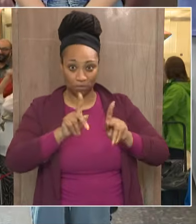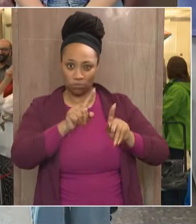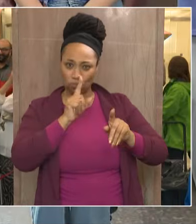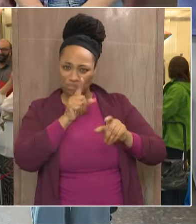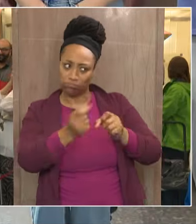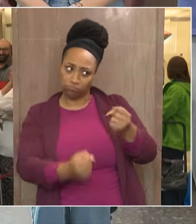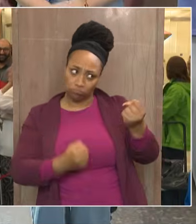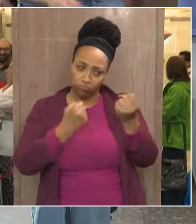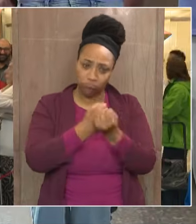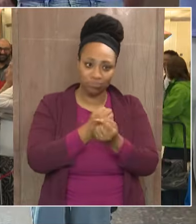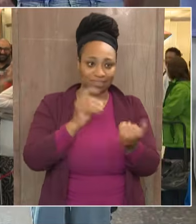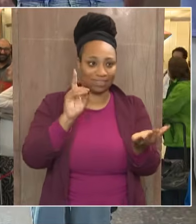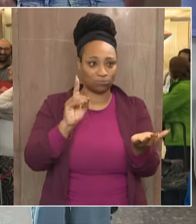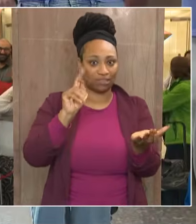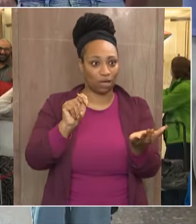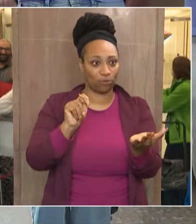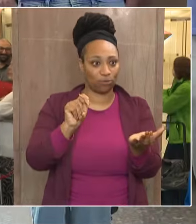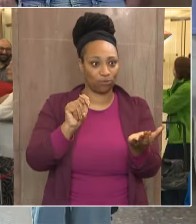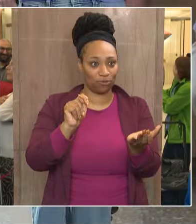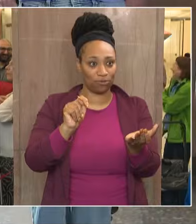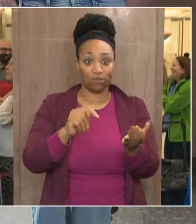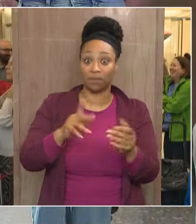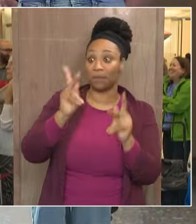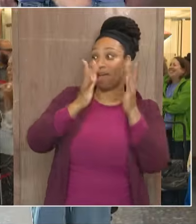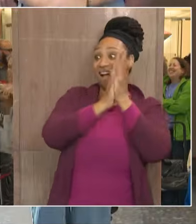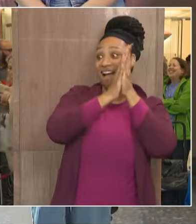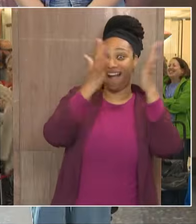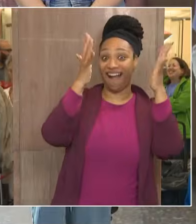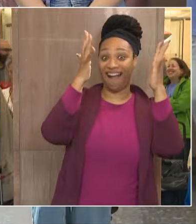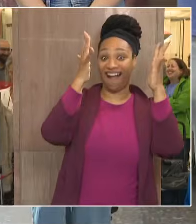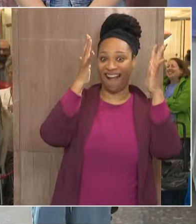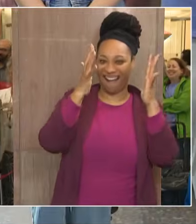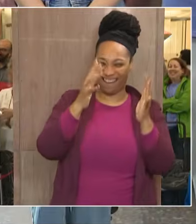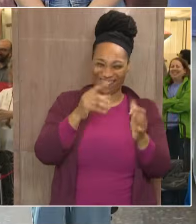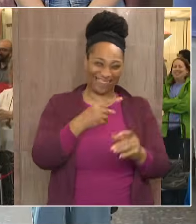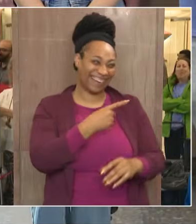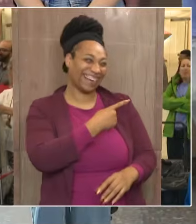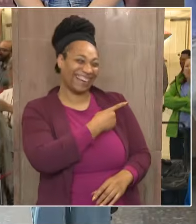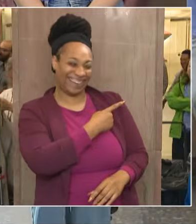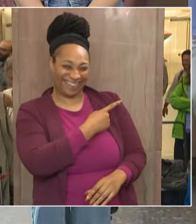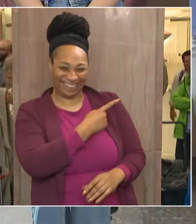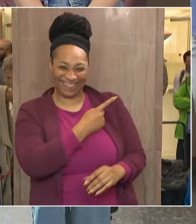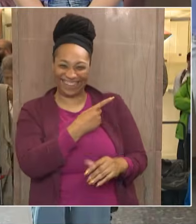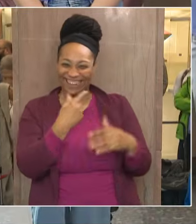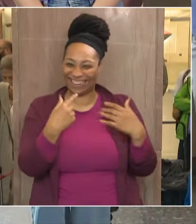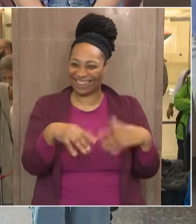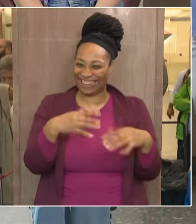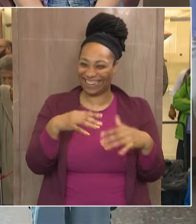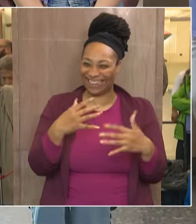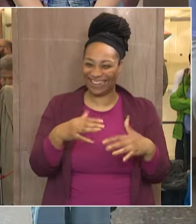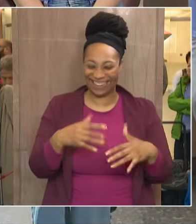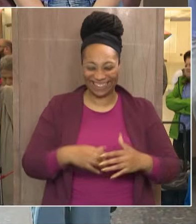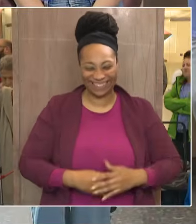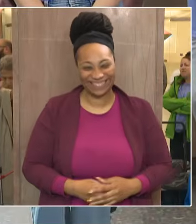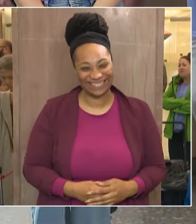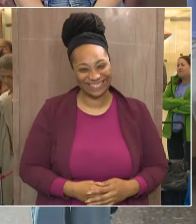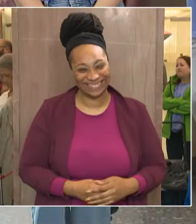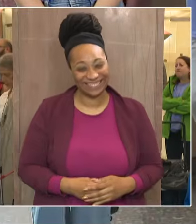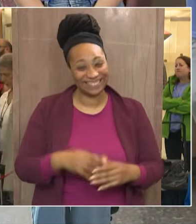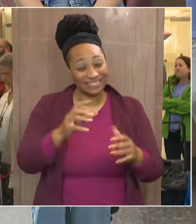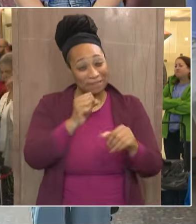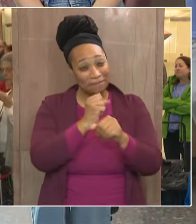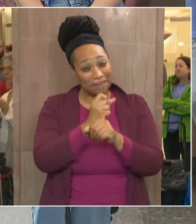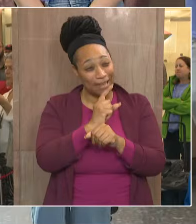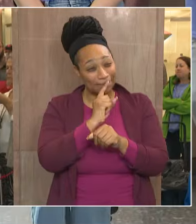Okay, yes, well, for the downtown DC bid, and want to make sure that you check out some of the